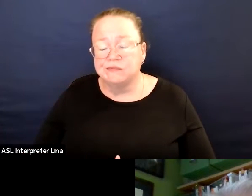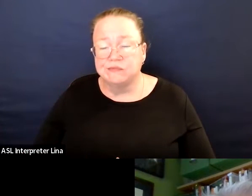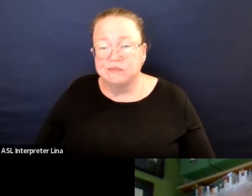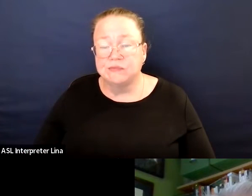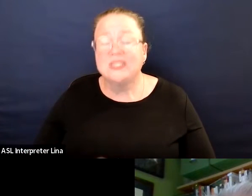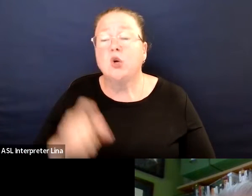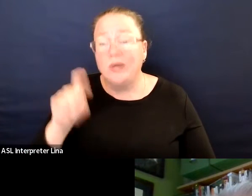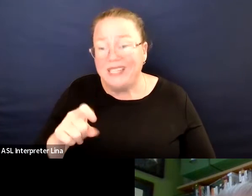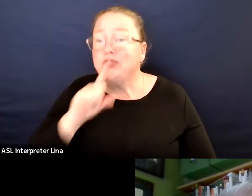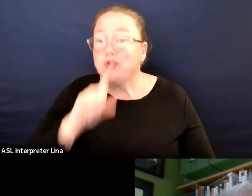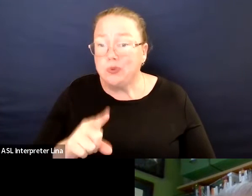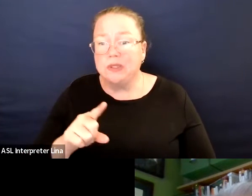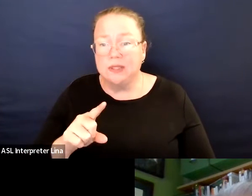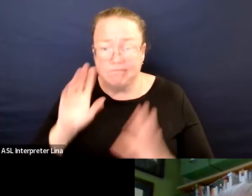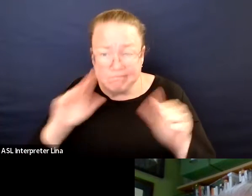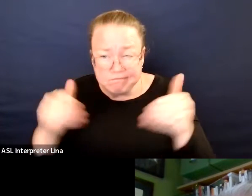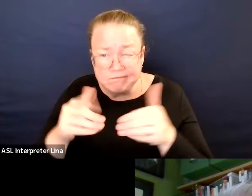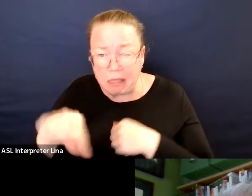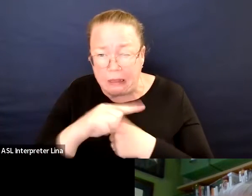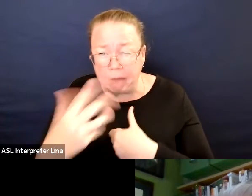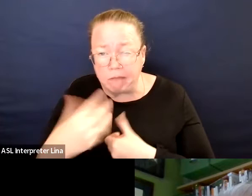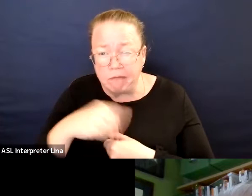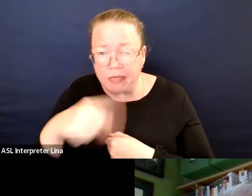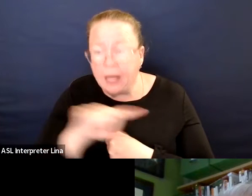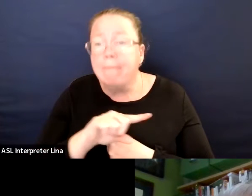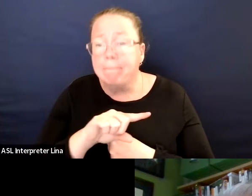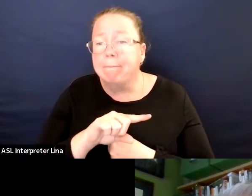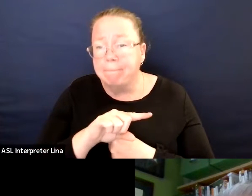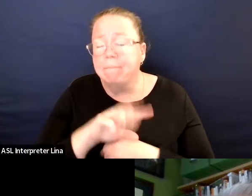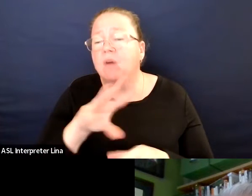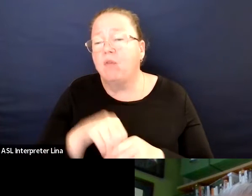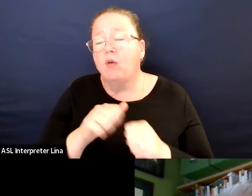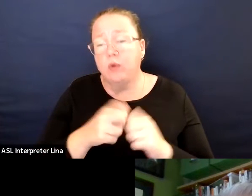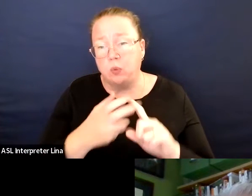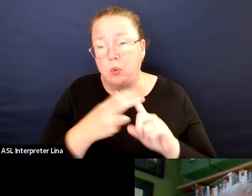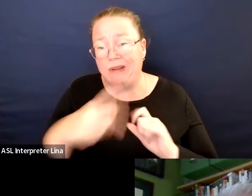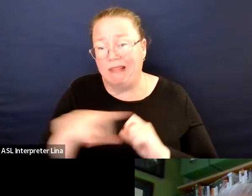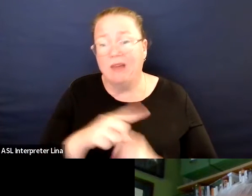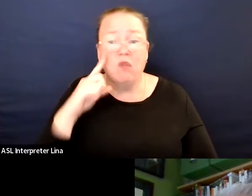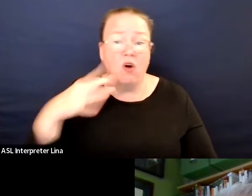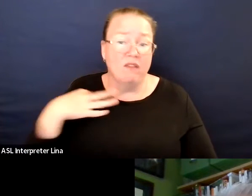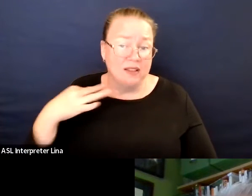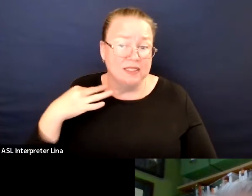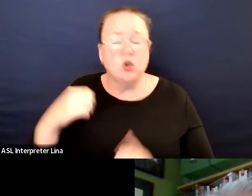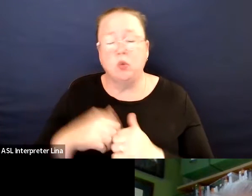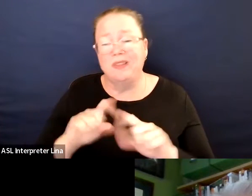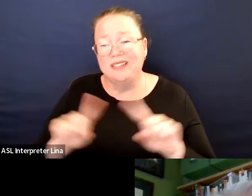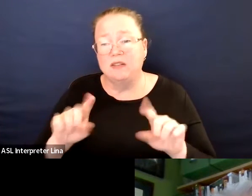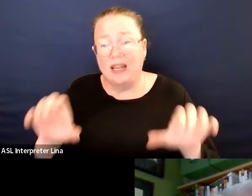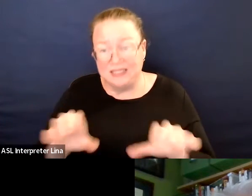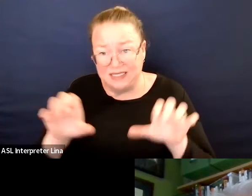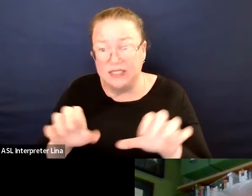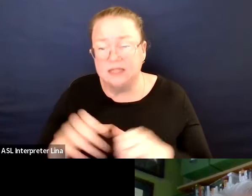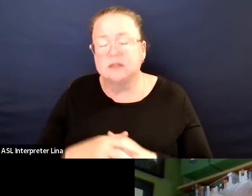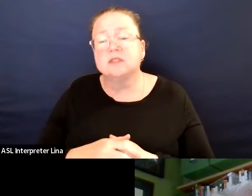So we need to really target them and engage them when it comes to recruiting them for volunteering with different activities.